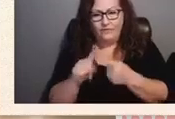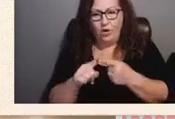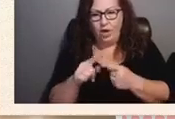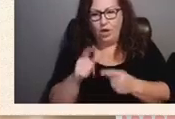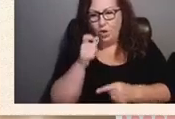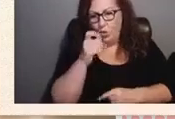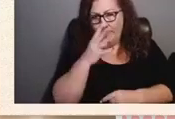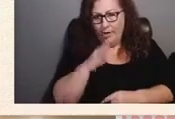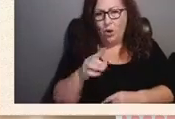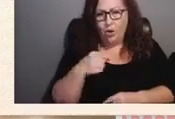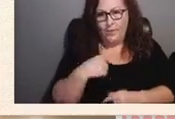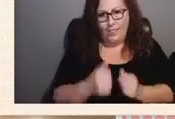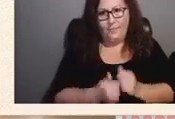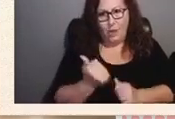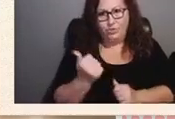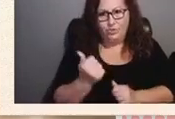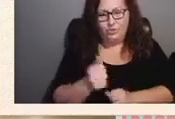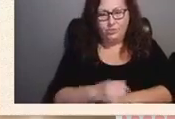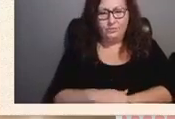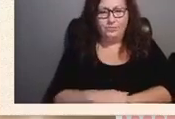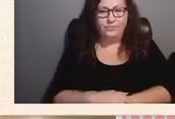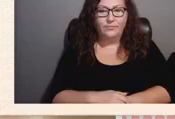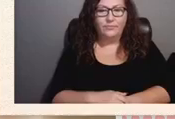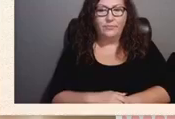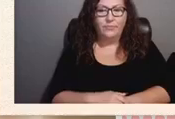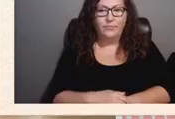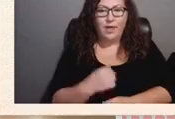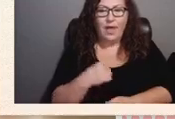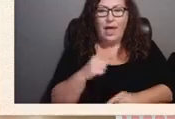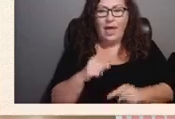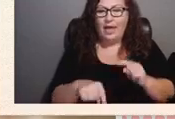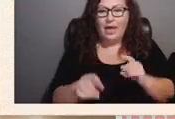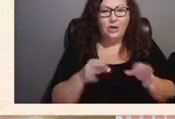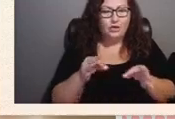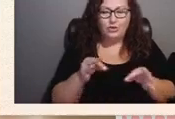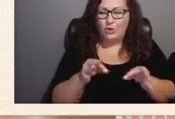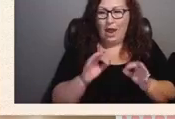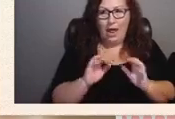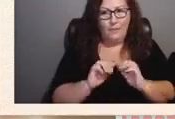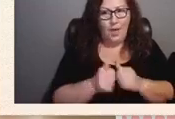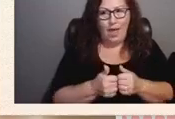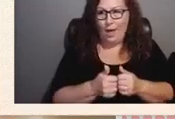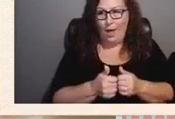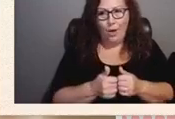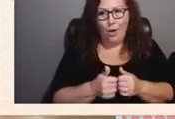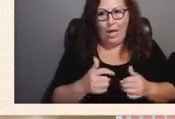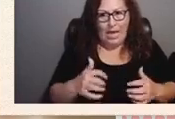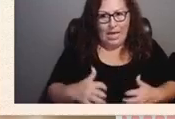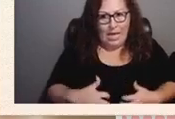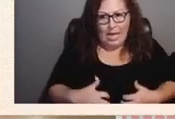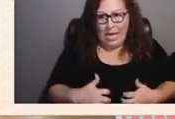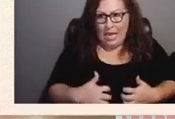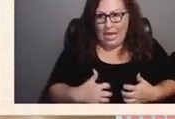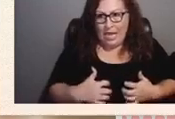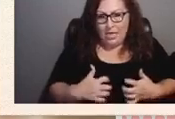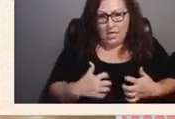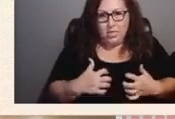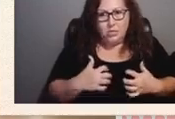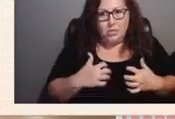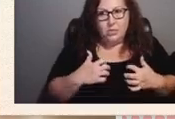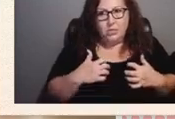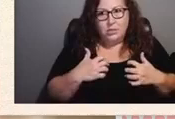most. I cannot describe how angry, the rage that was boiling in